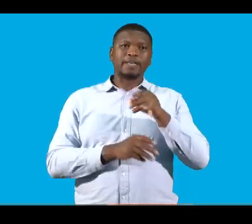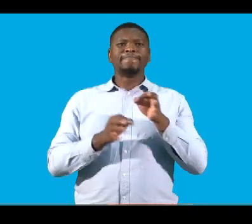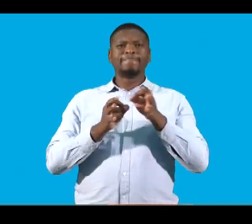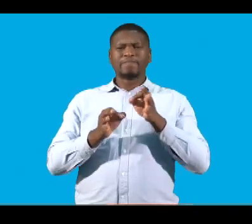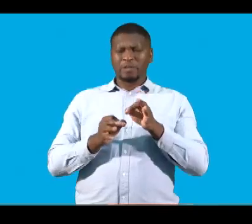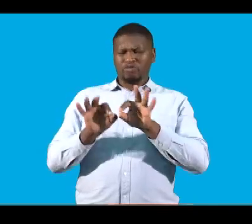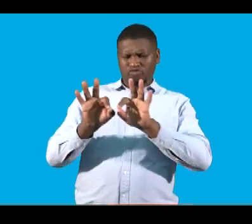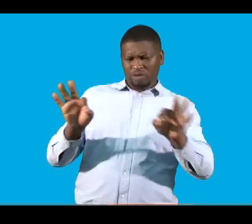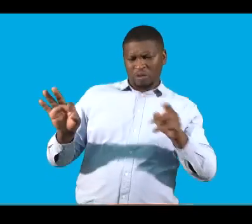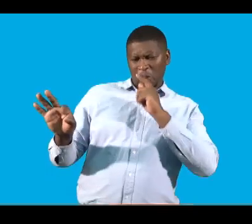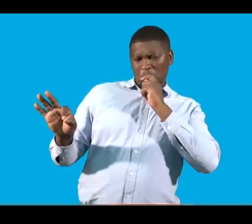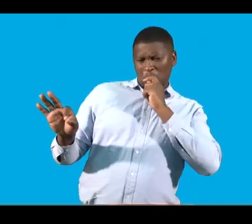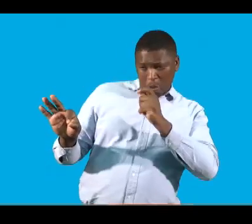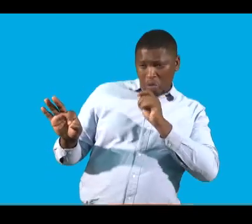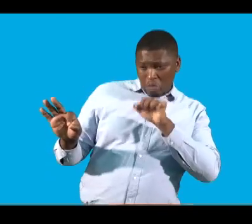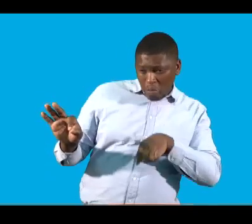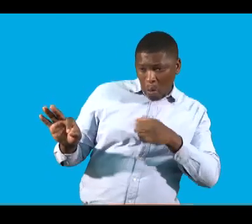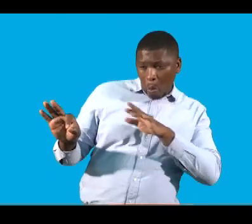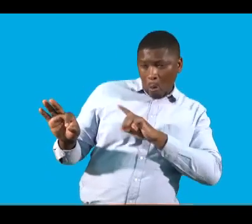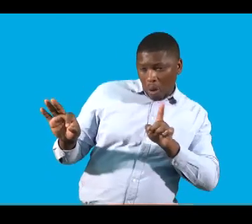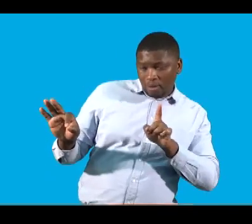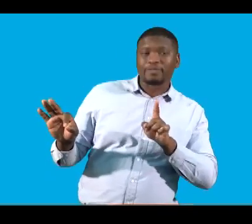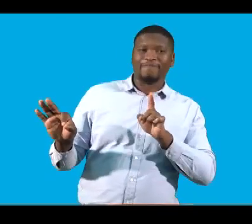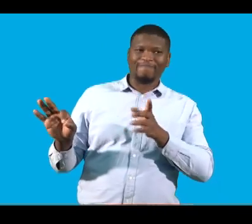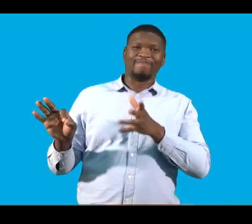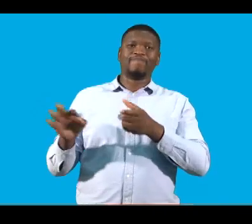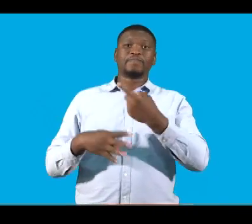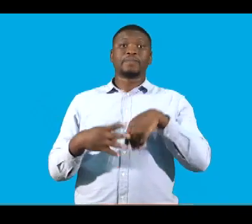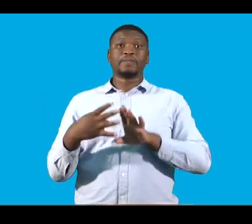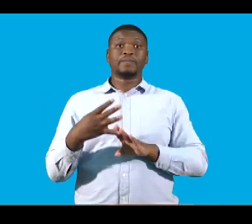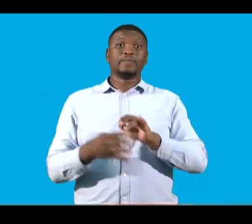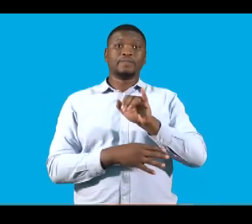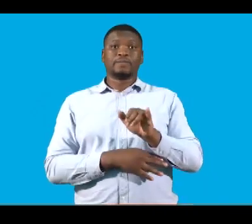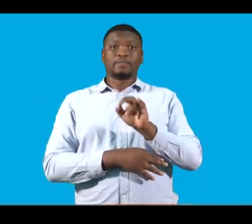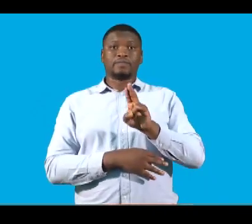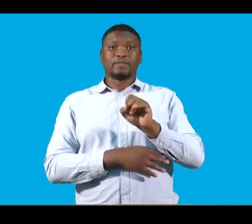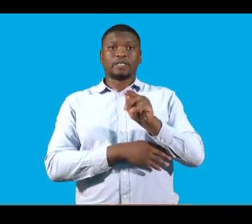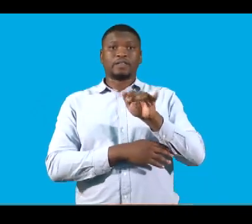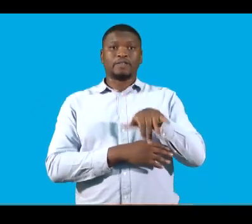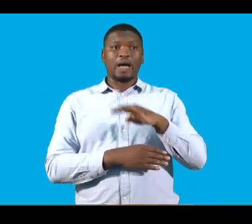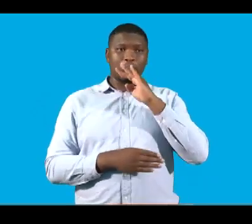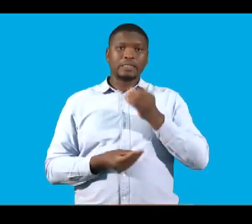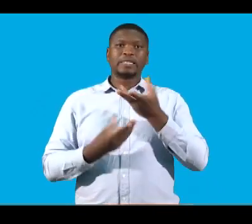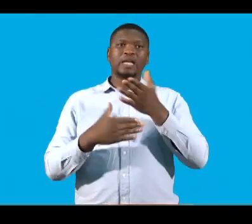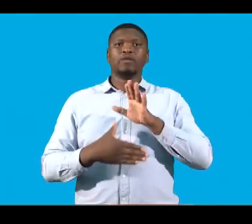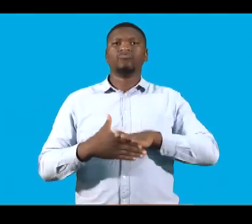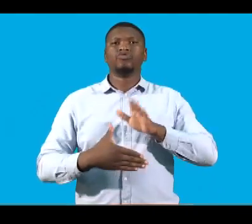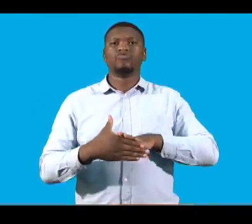a statement is in order to determine its credibility. And justify means to give